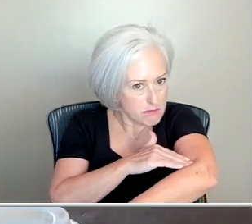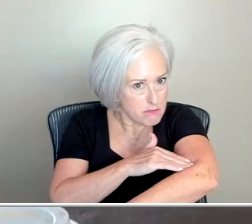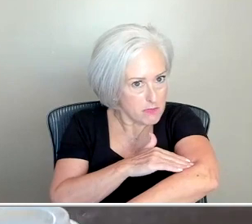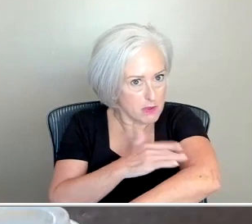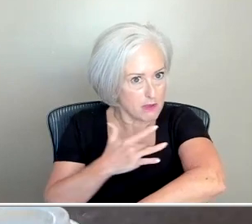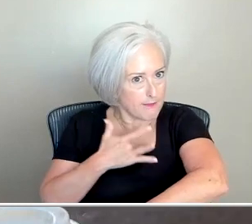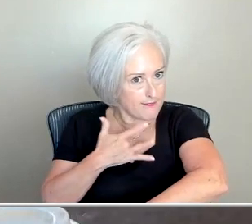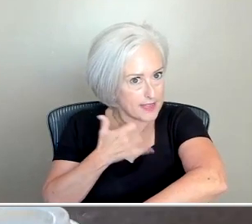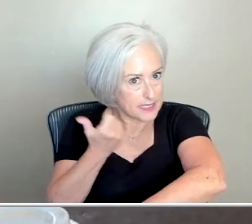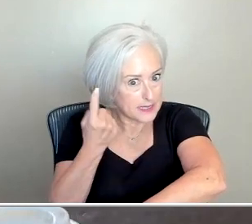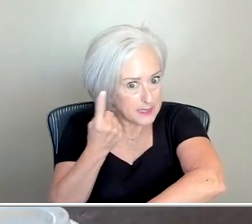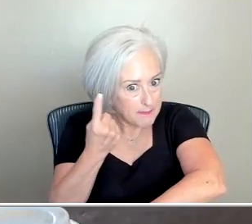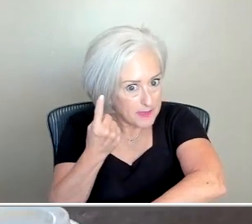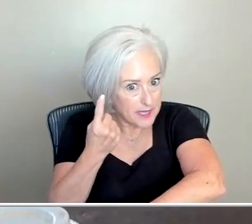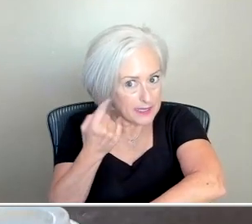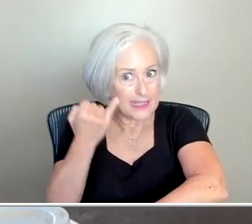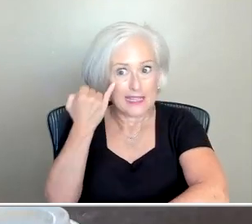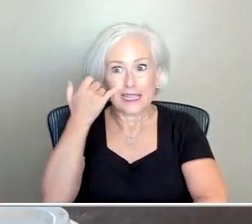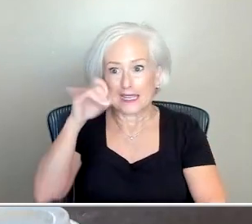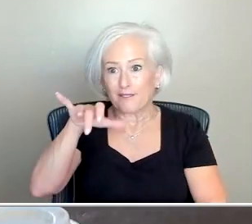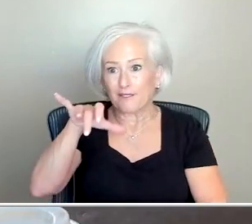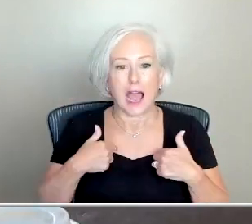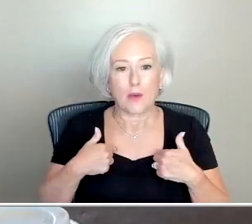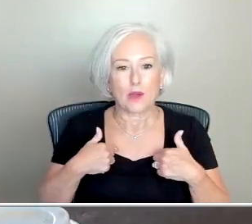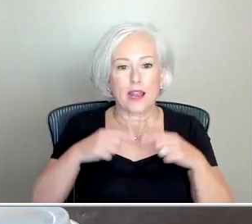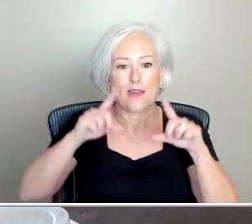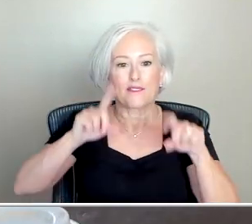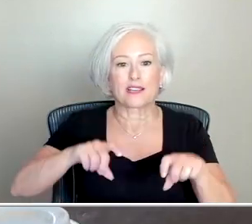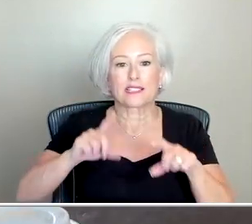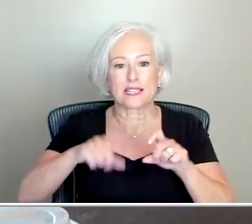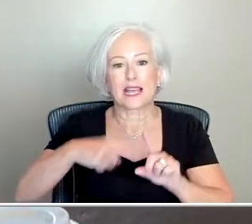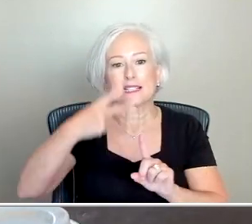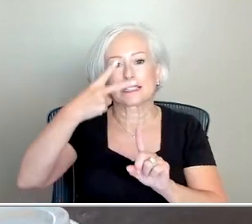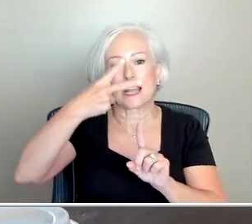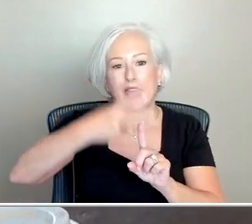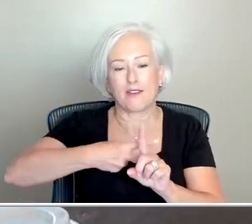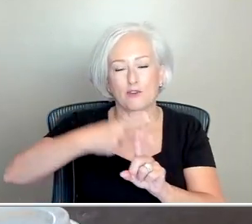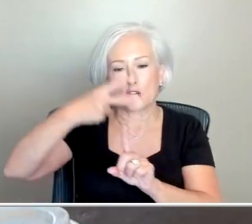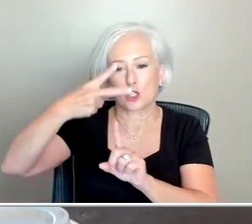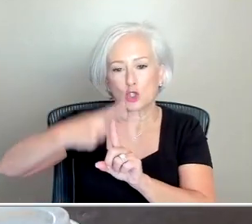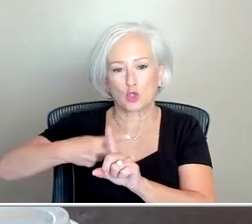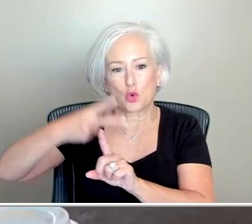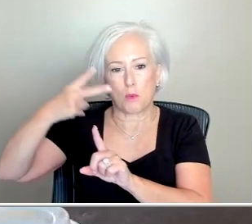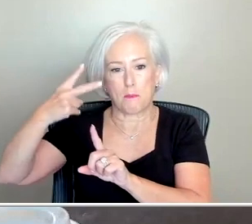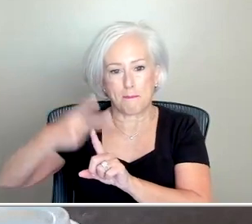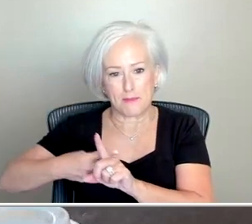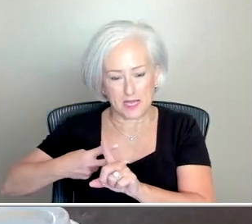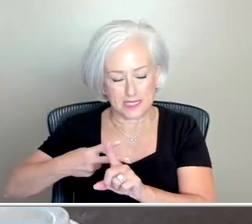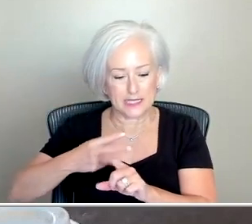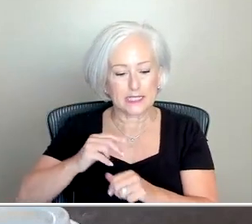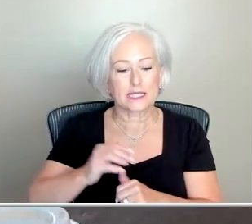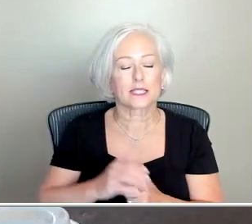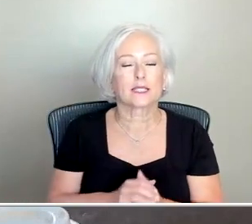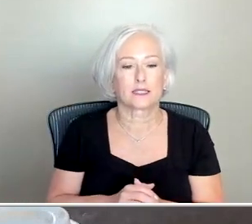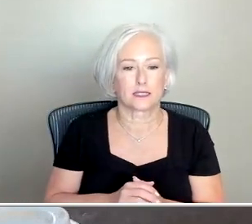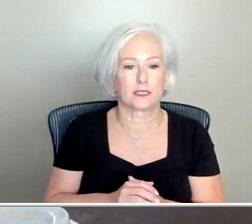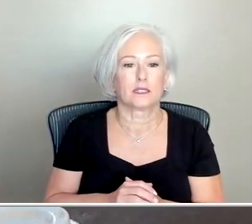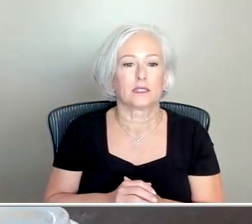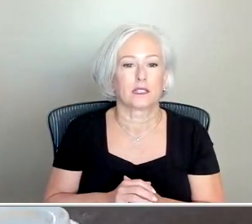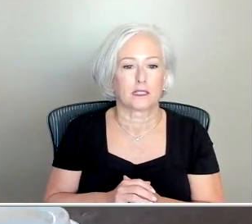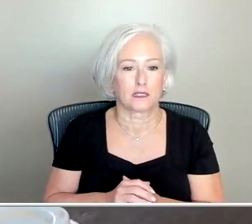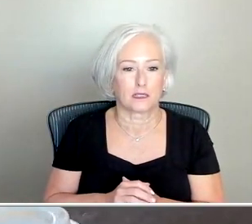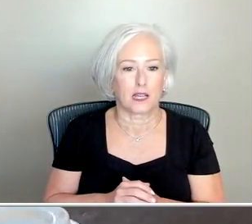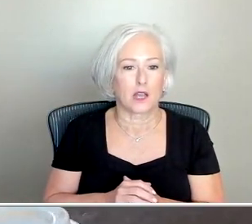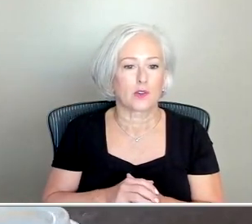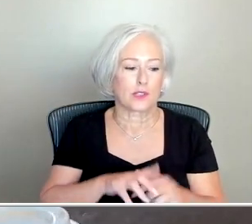literally have a test every 2 months. So I would have a test 2 months in, and on an MRI. You have to lay there and put your